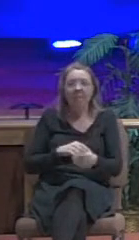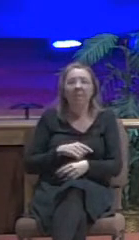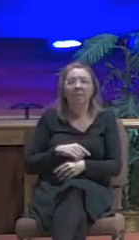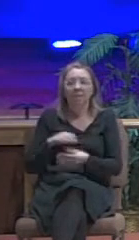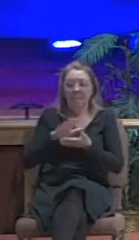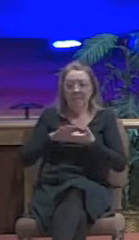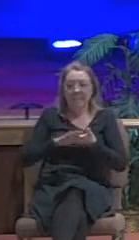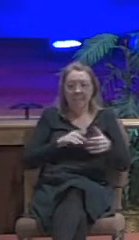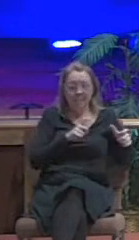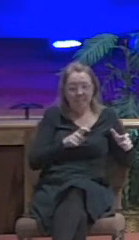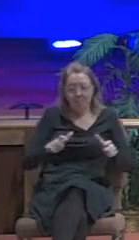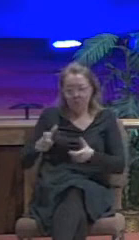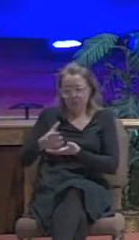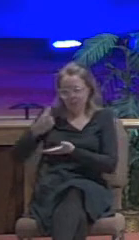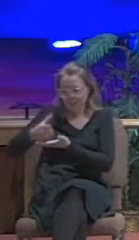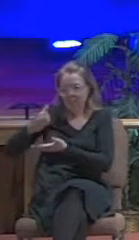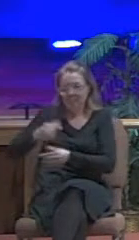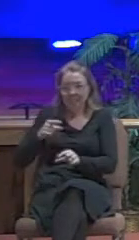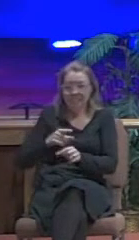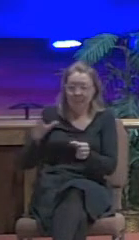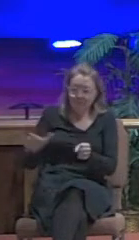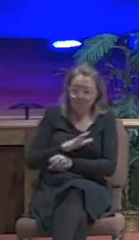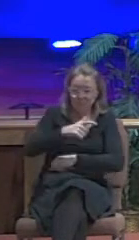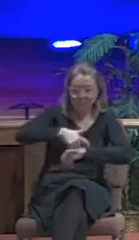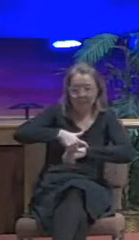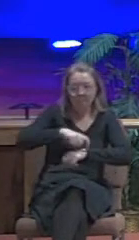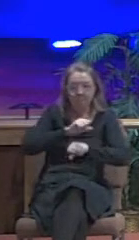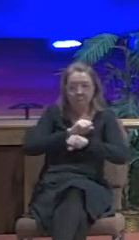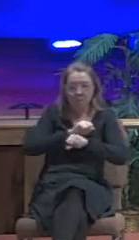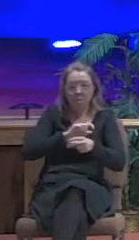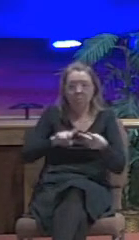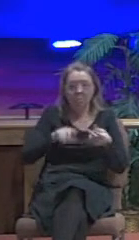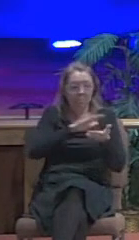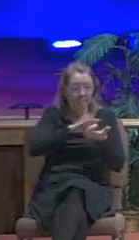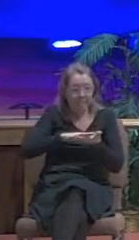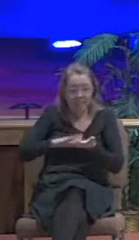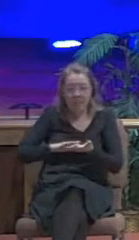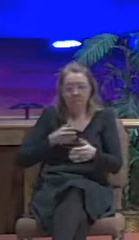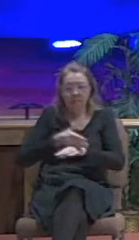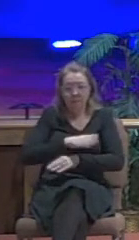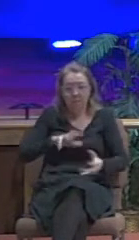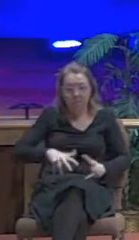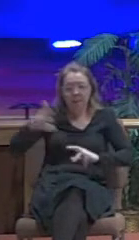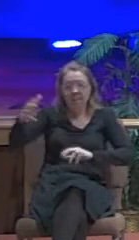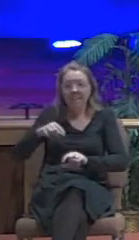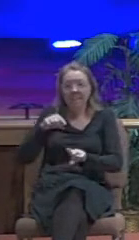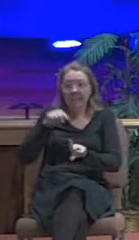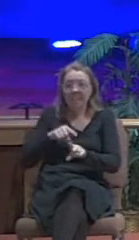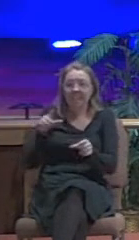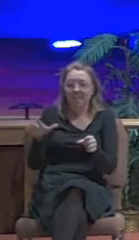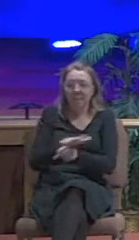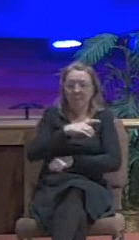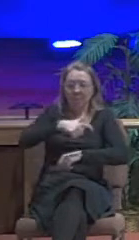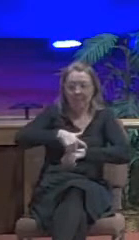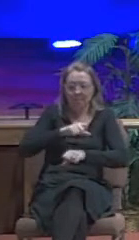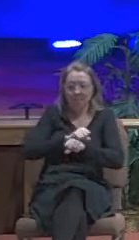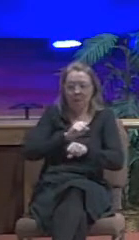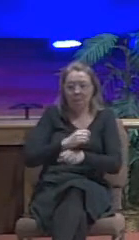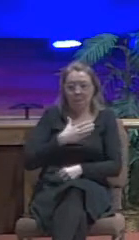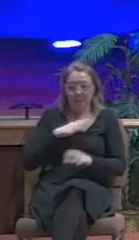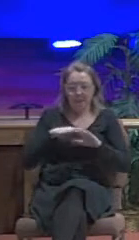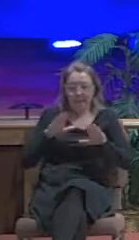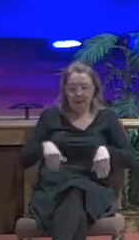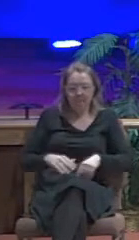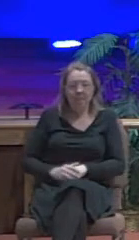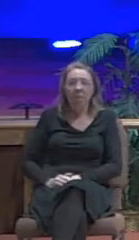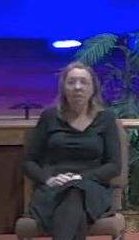job. Cleaning up after messes is a full-time job. So it's very easy for the mother of